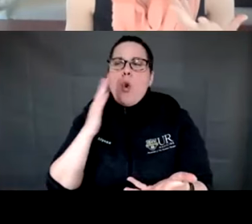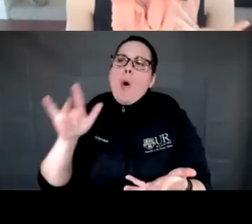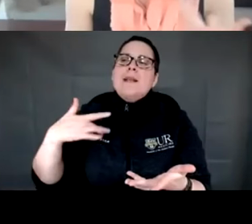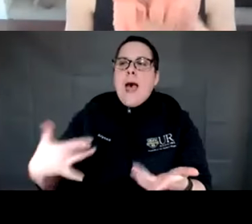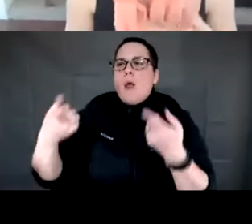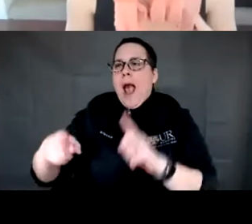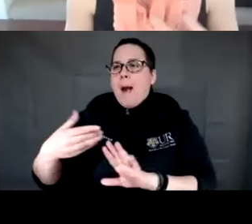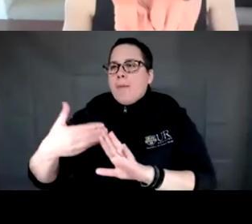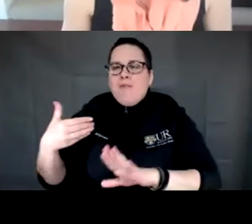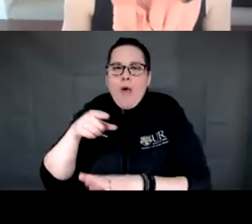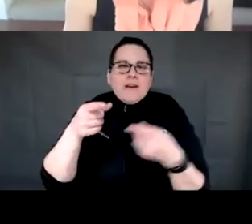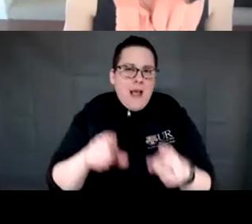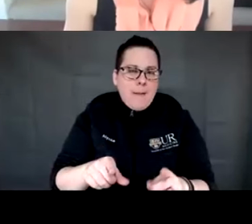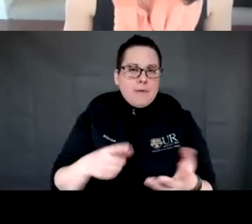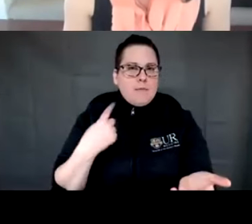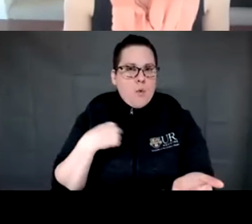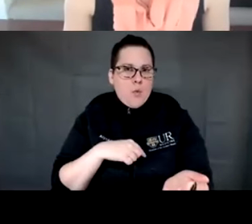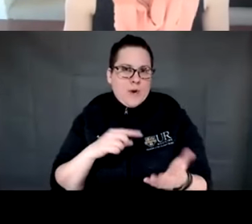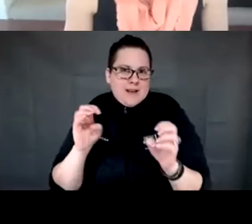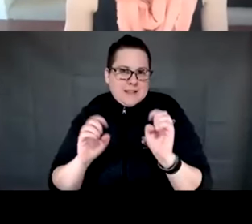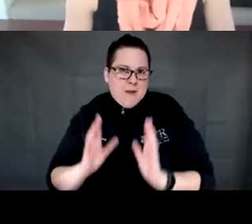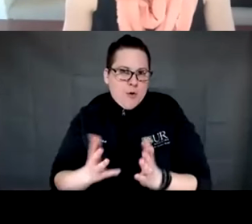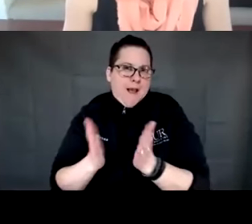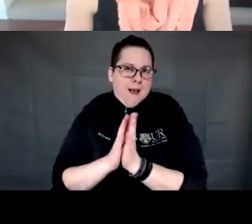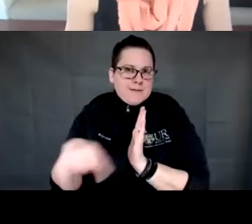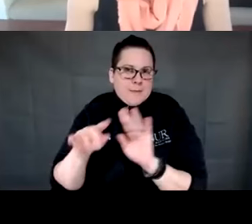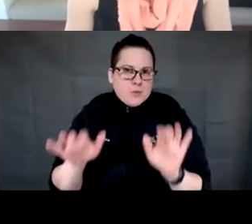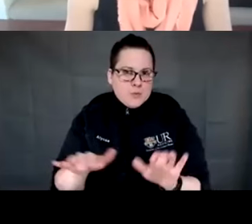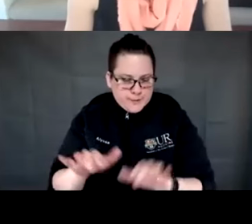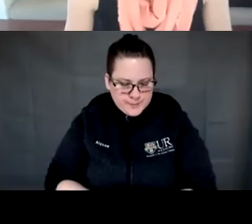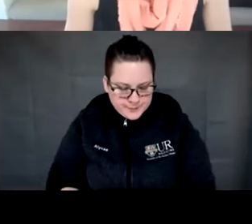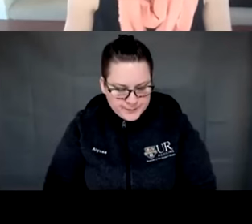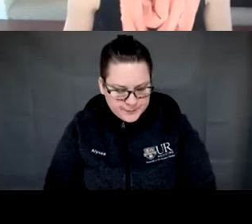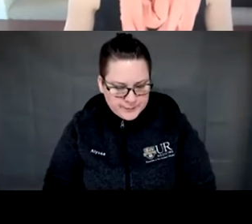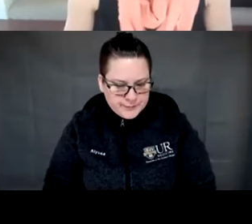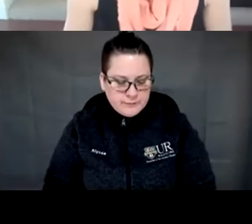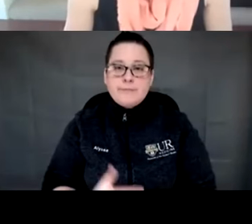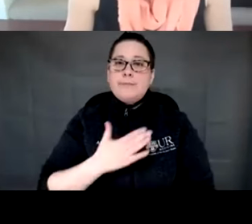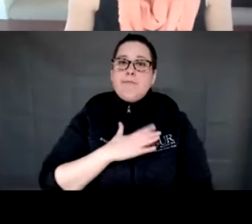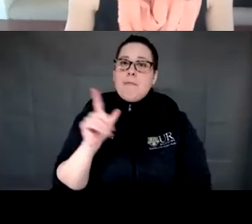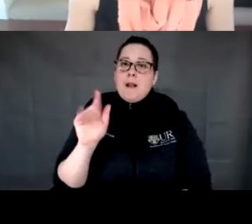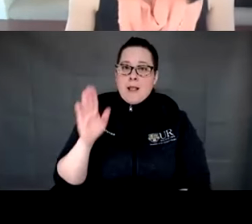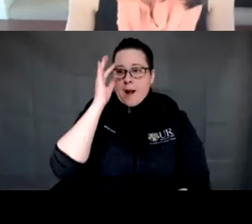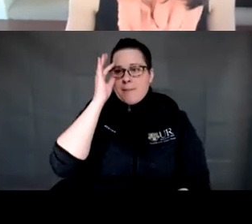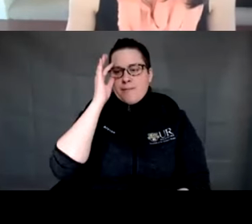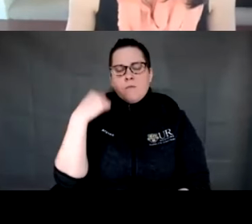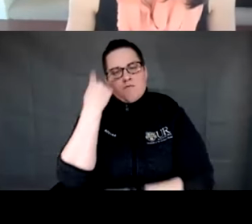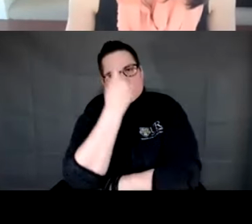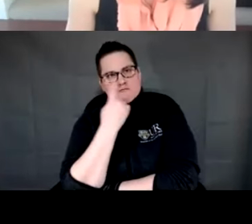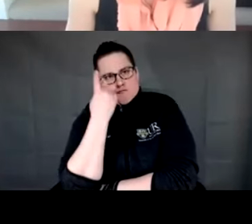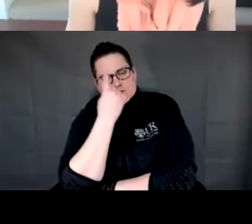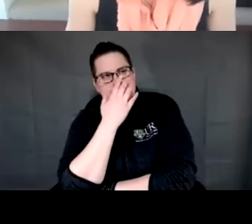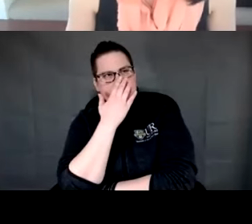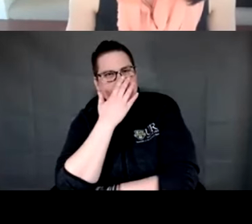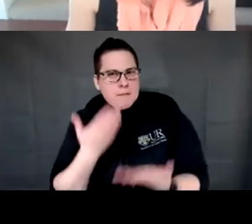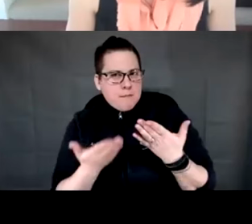to events that we as experimenters put into the task. But so in my lab, we started to wonder whether maybe